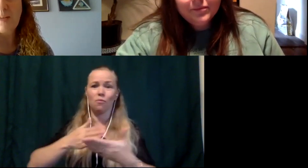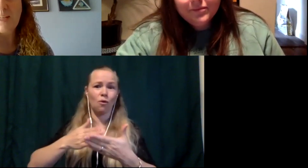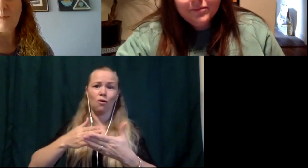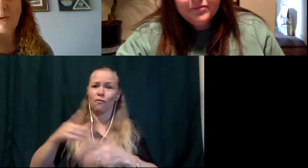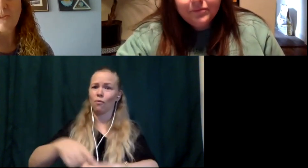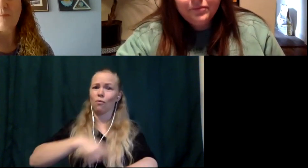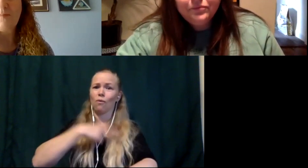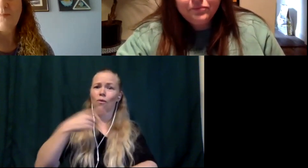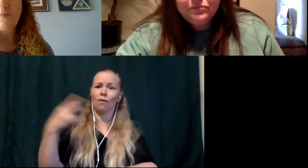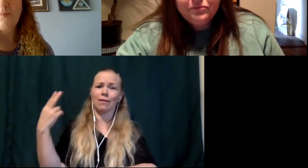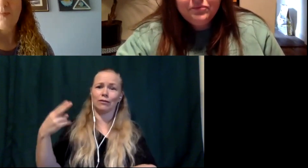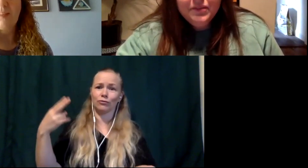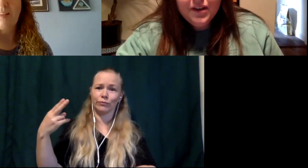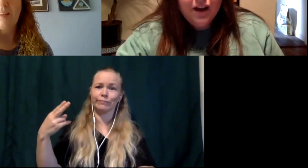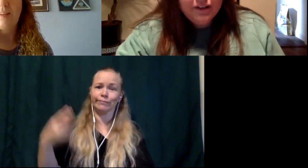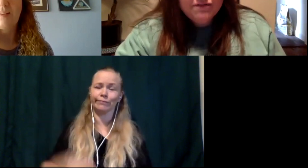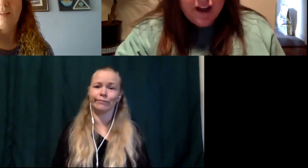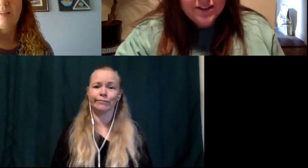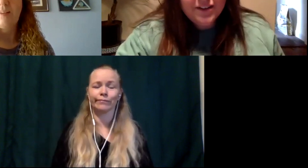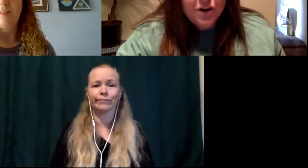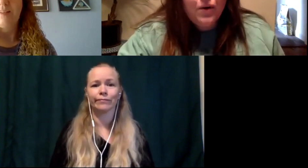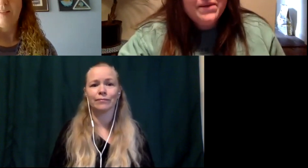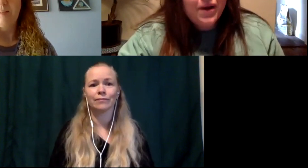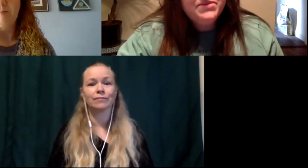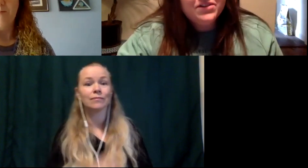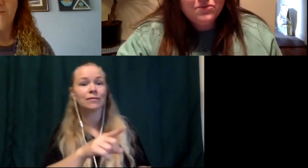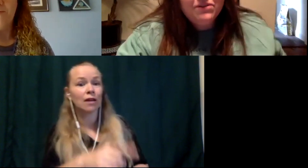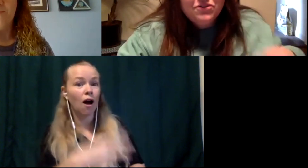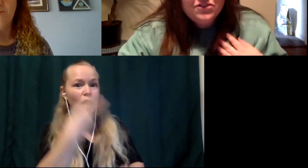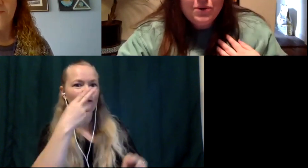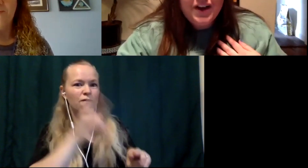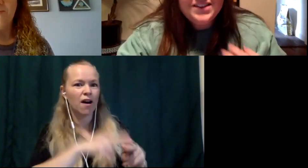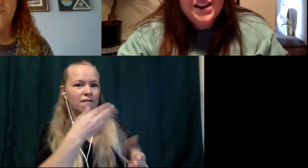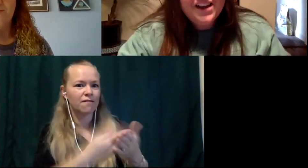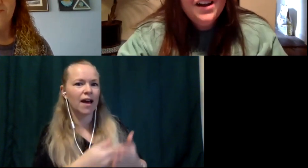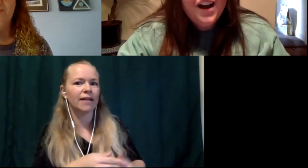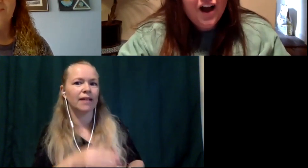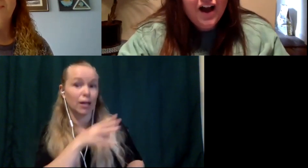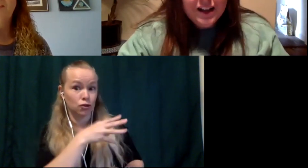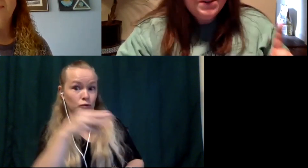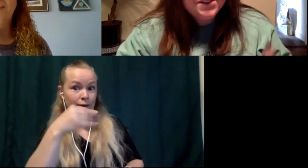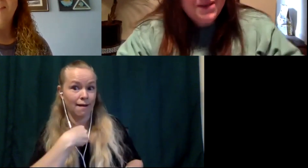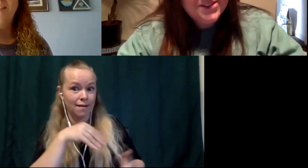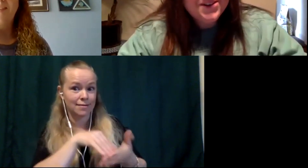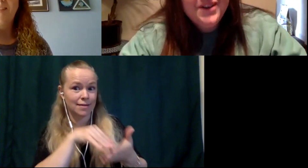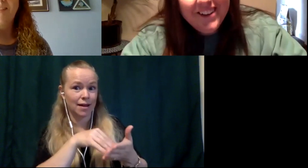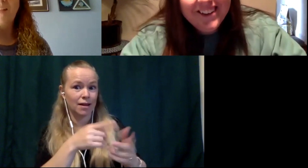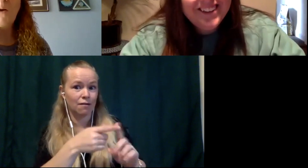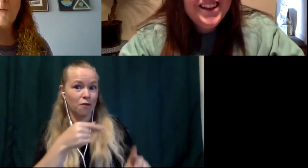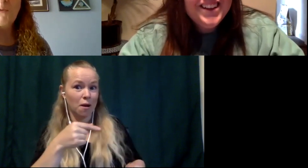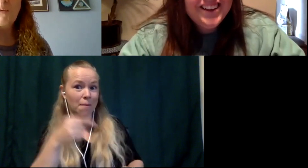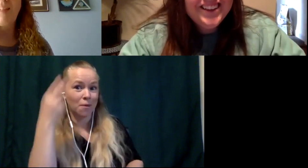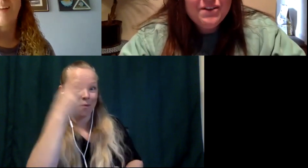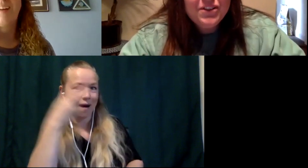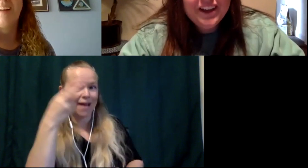our space exploration. Fun fact, the Hawaiian bobtail squid, which is the squid that I study, has been to space too.